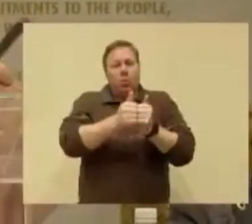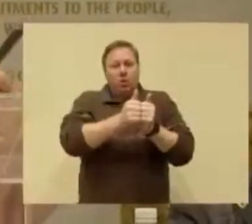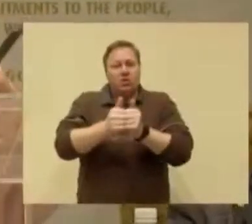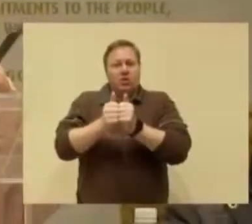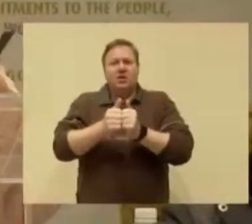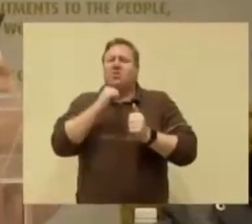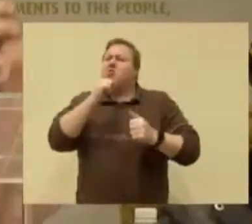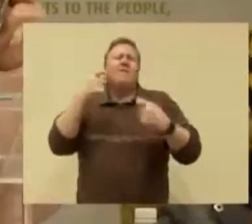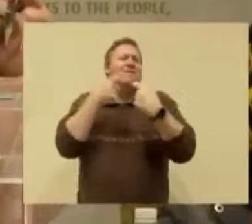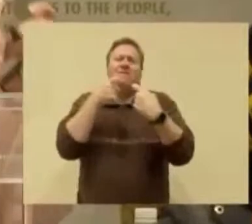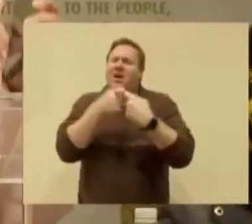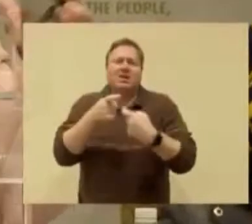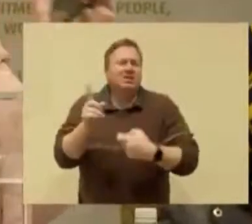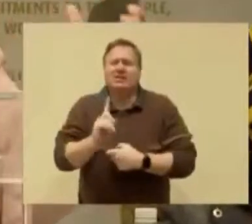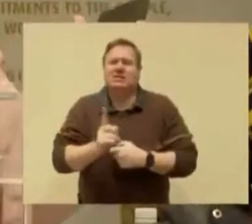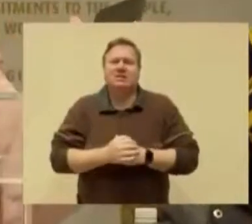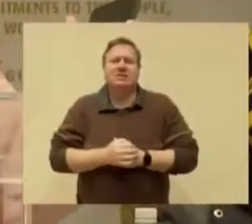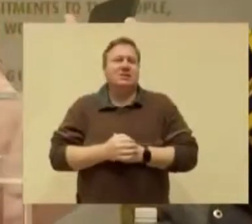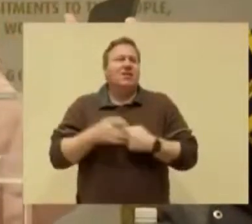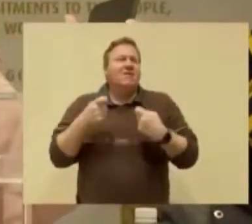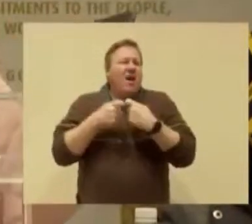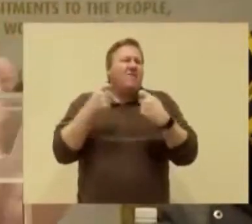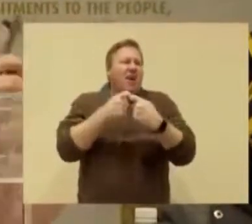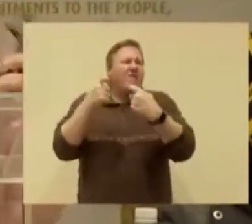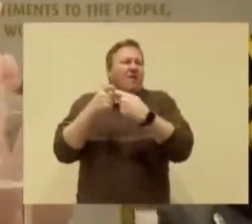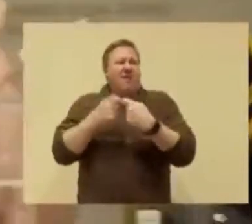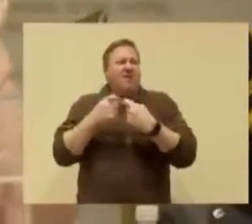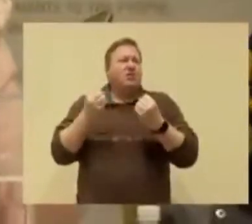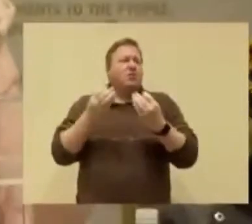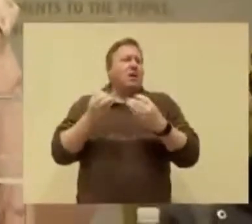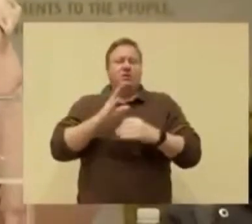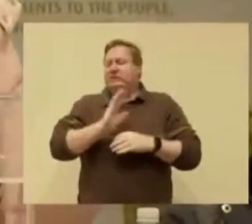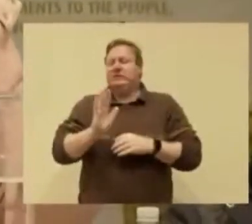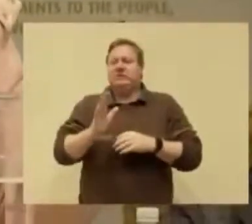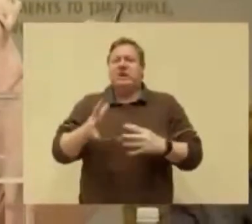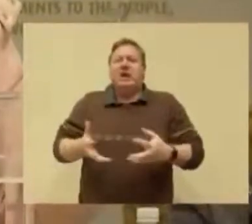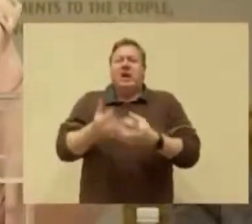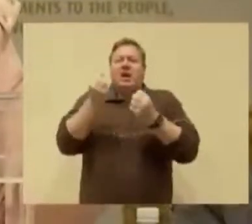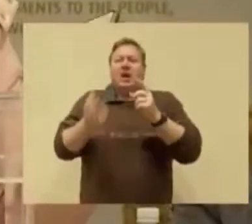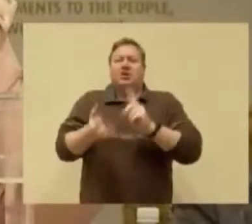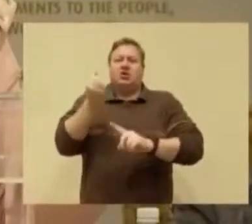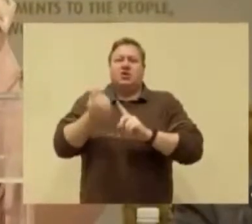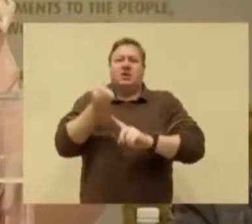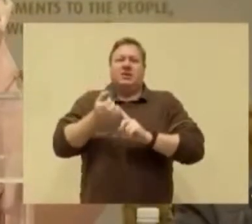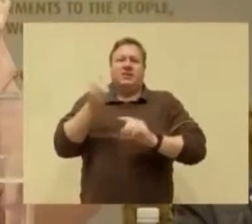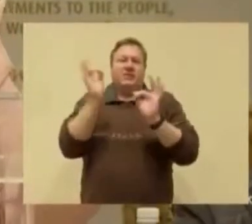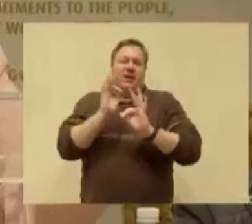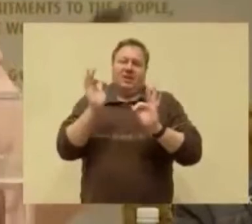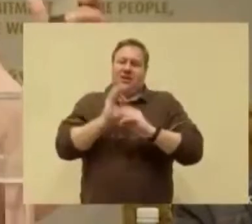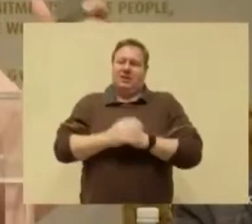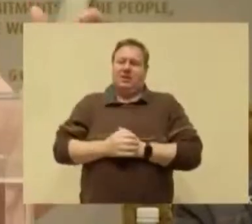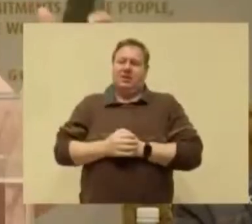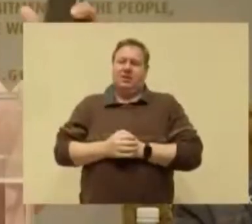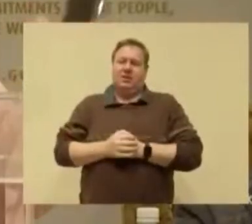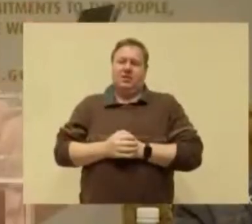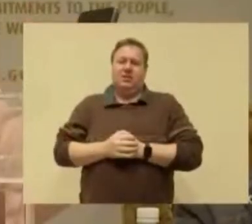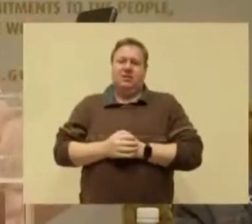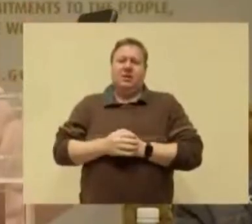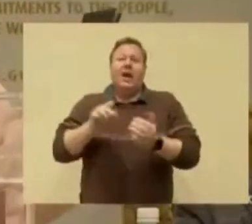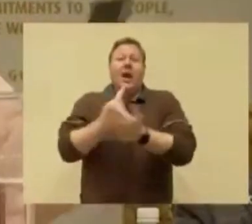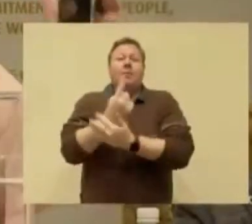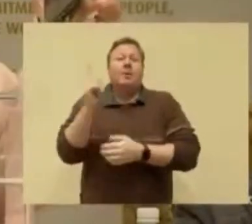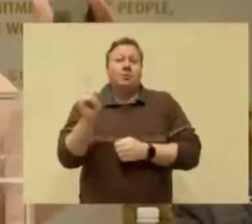claiming we are fighting too much and we are not achieving a lot in the fights that we are fighting what must